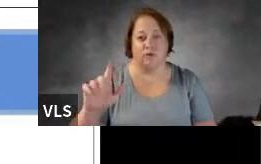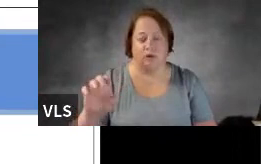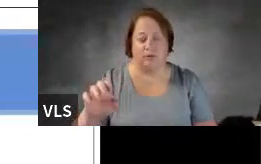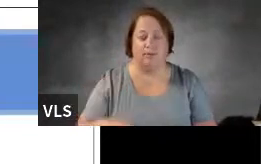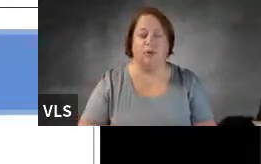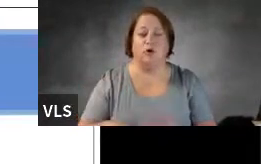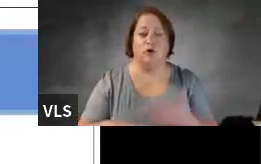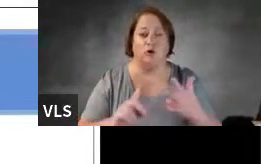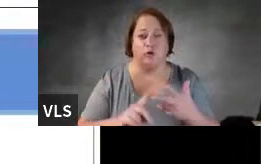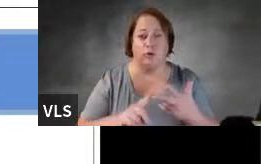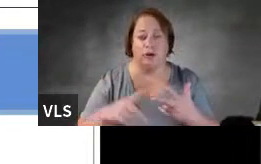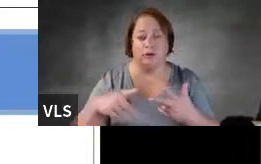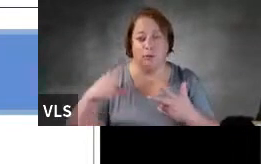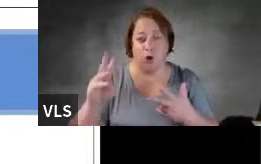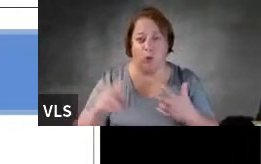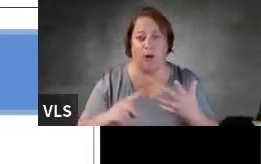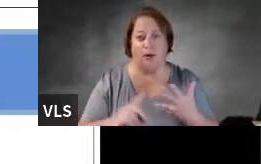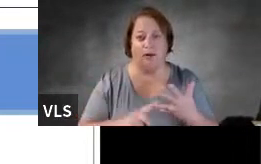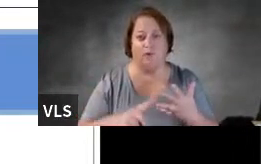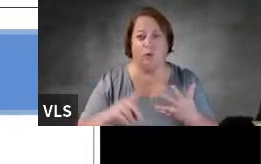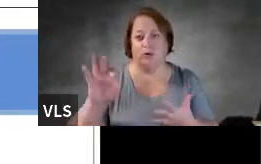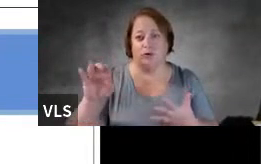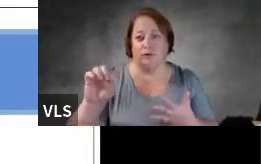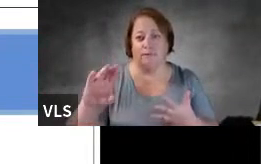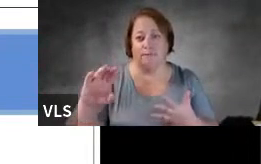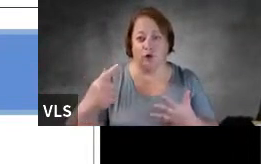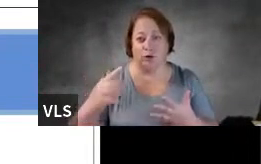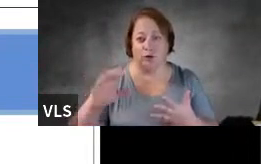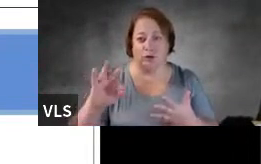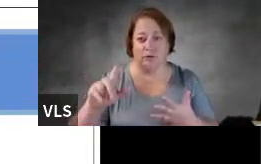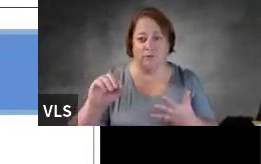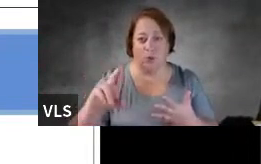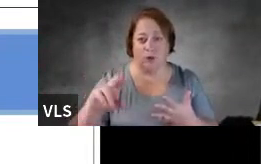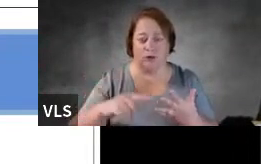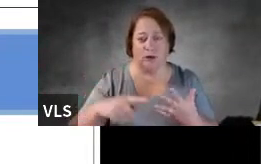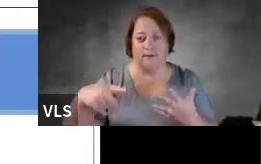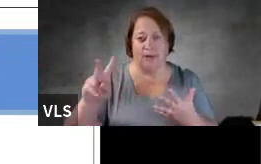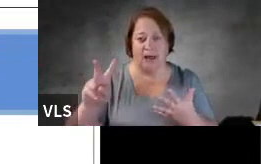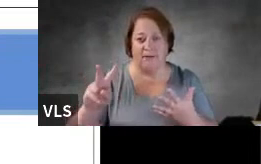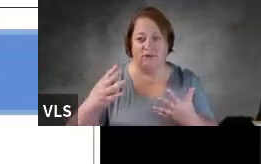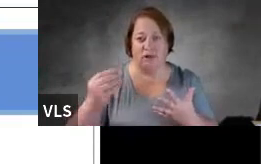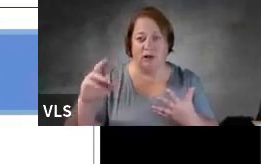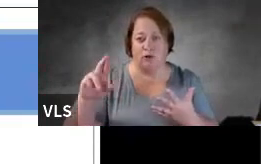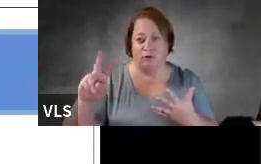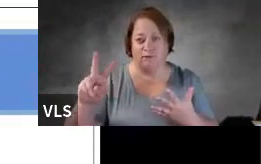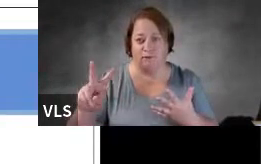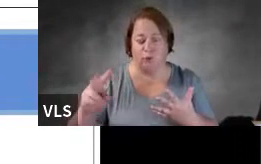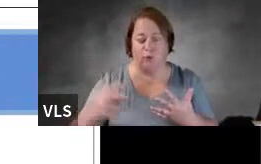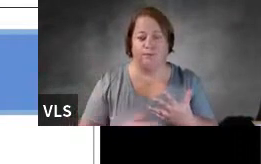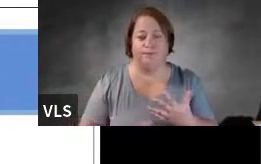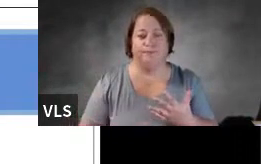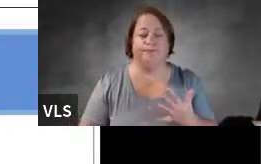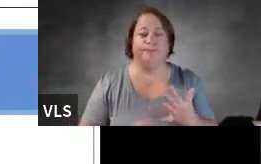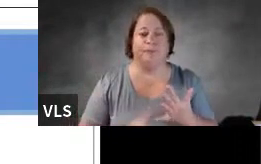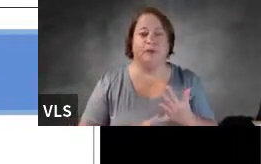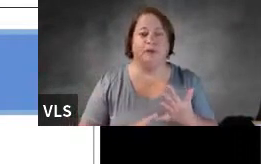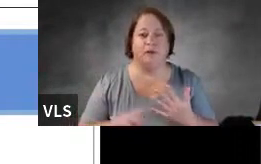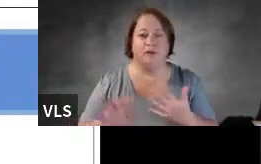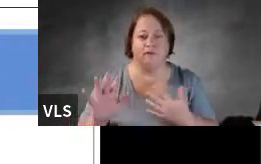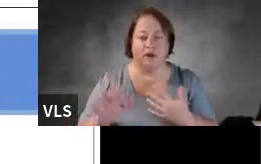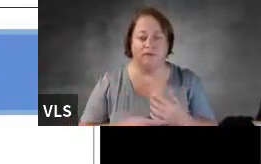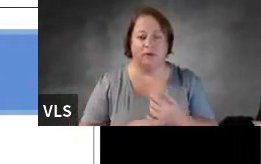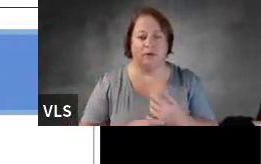Sub-district 4 is Ferguson, Florissant, Pattonville, and Riverview Gardens. Sub-district